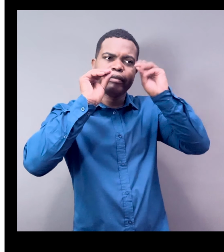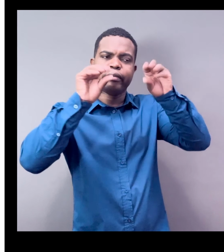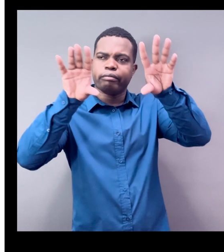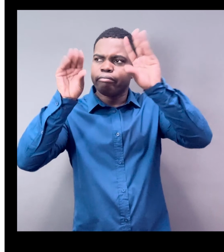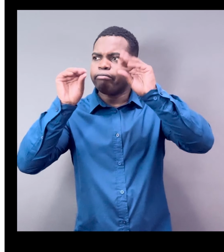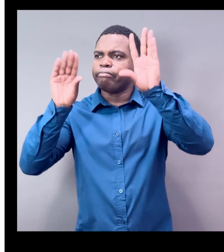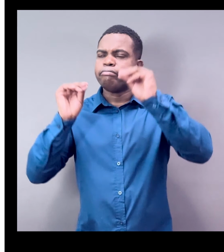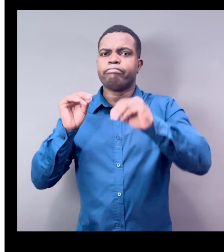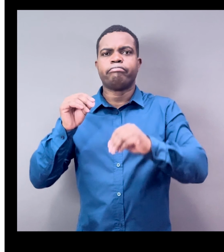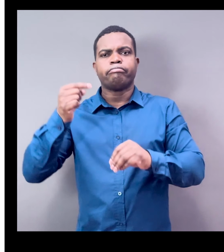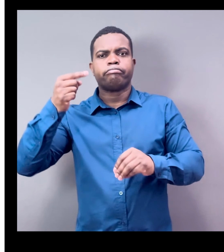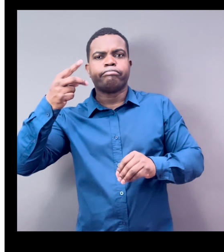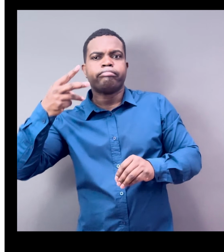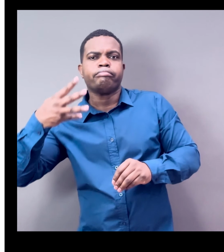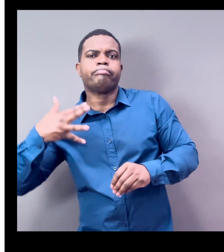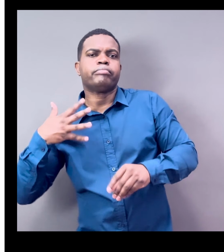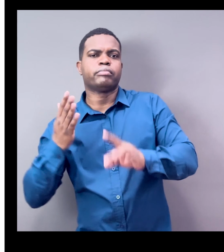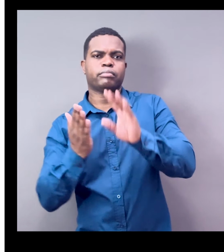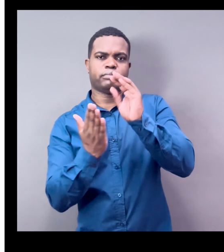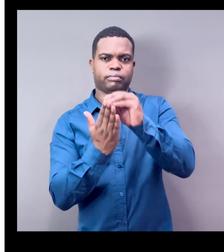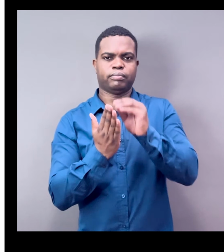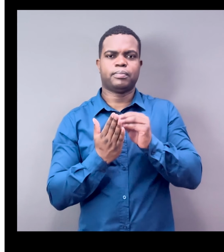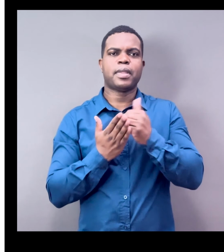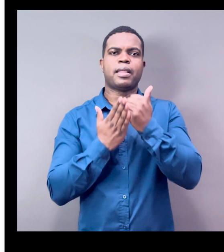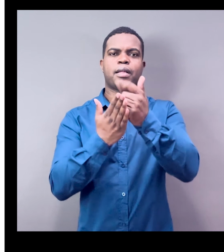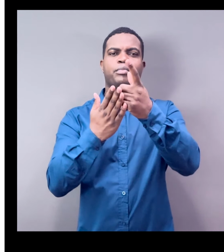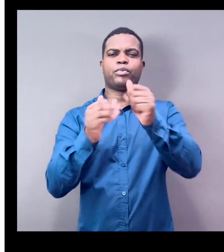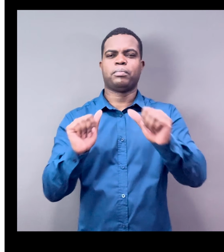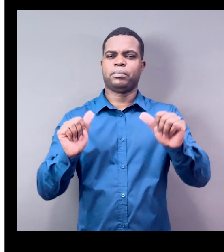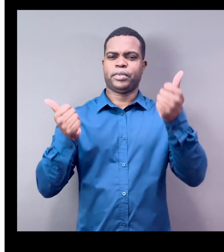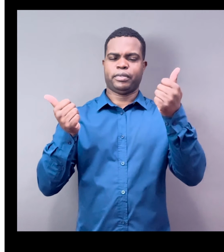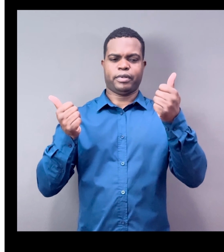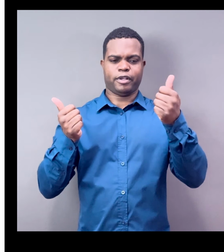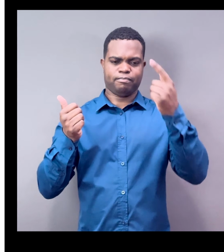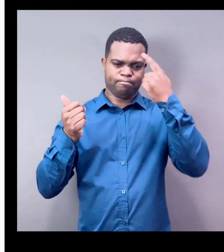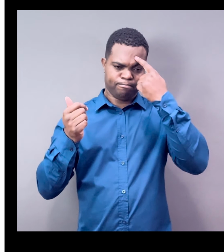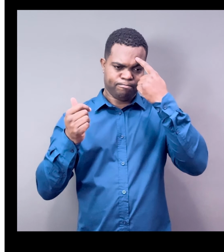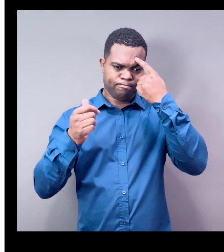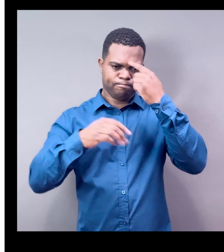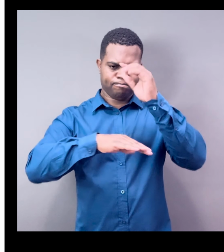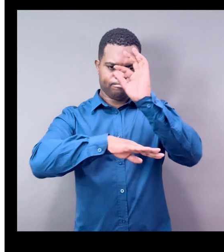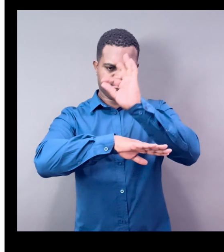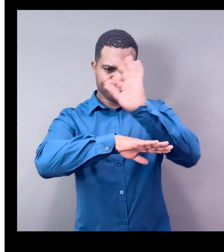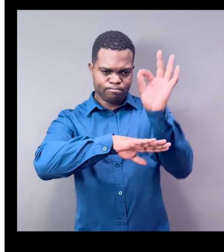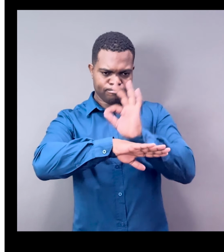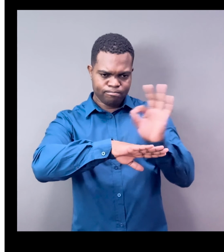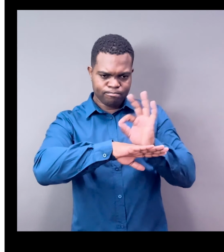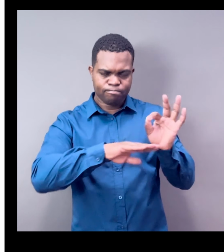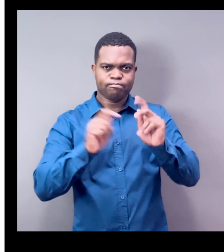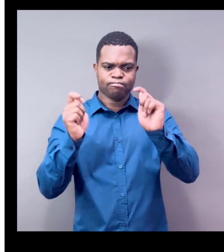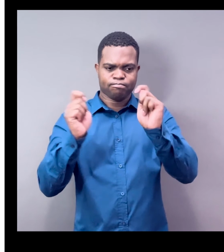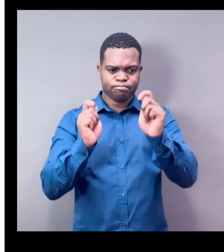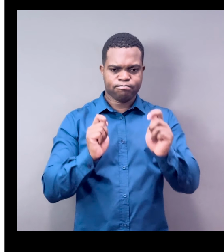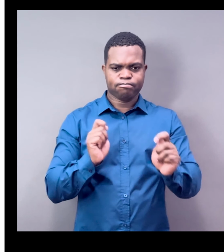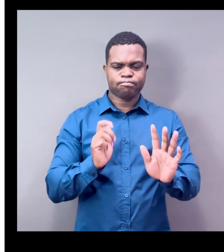learn 1 or 2 things, and it will better shape the community engagement you are preparing for.